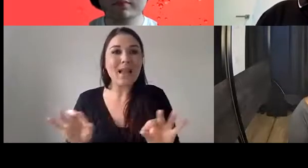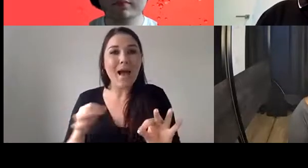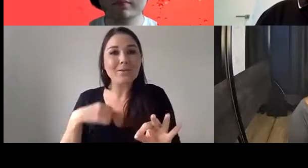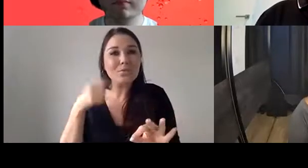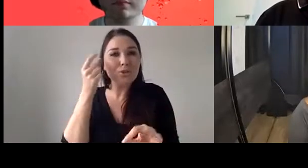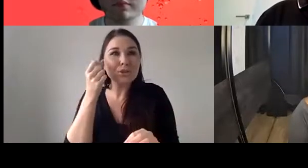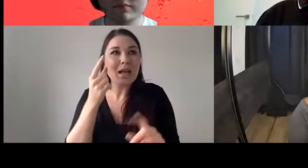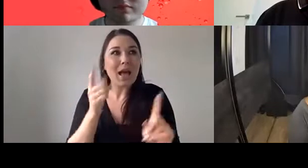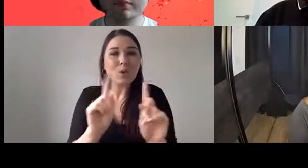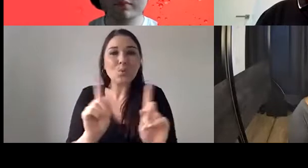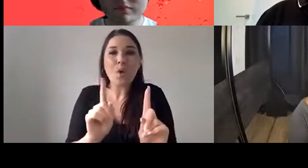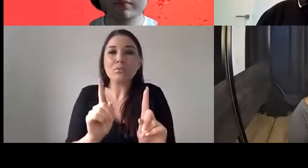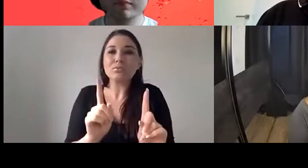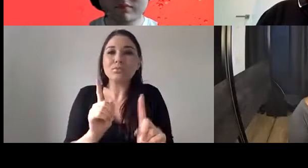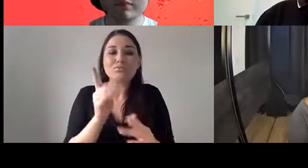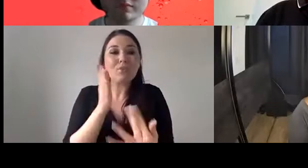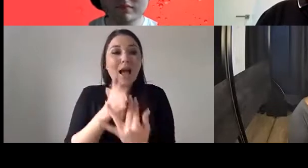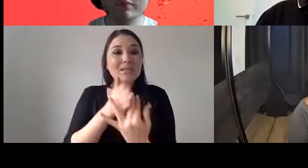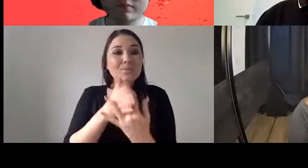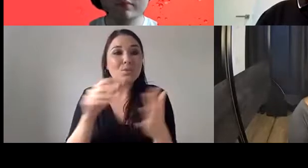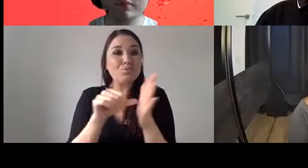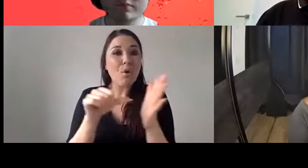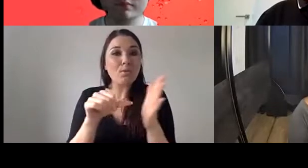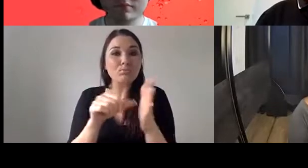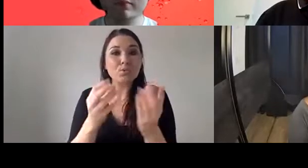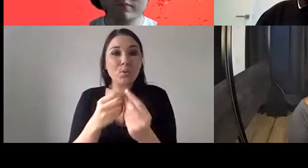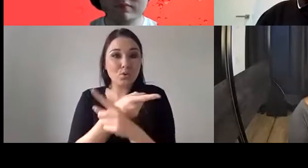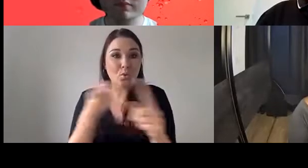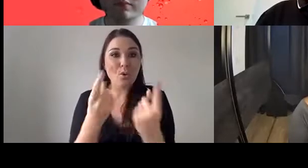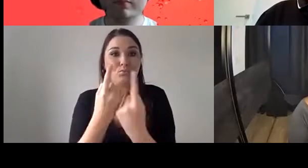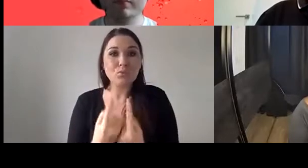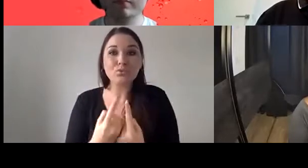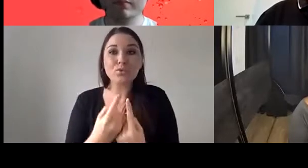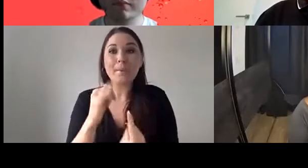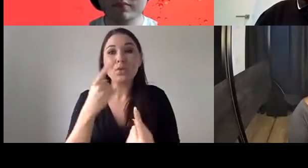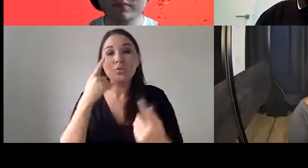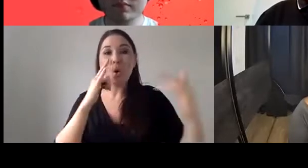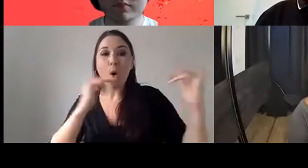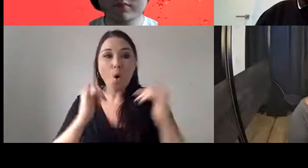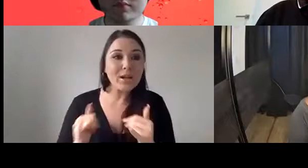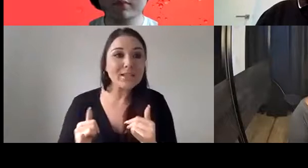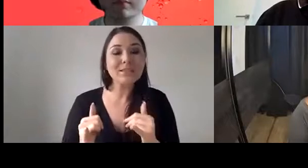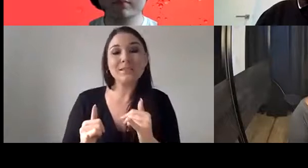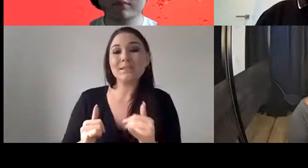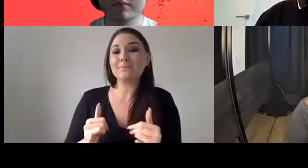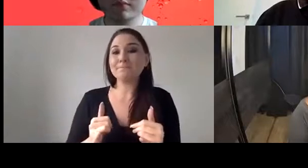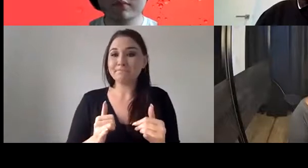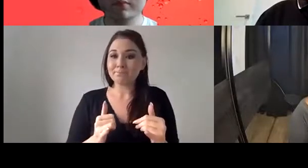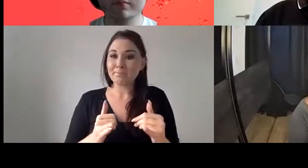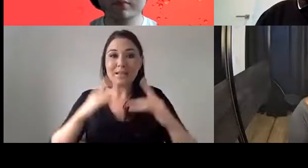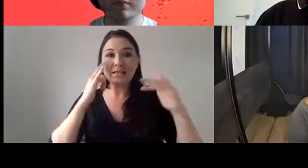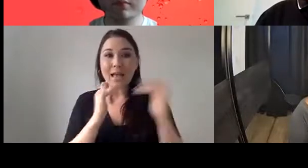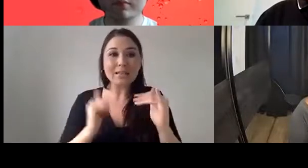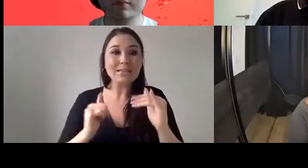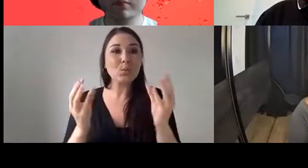you have with your product. So you can do that through an audit, you can do that through usability testing with